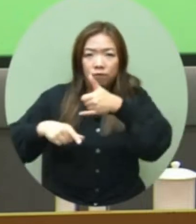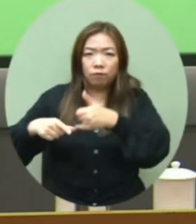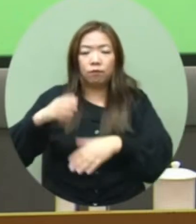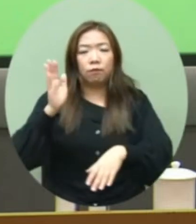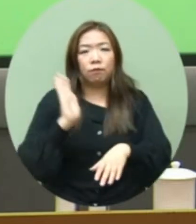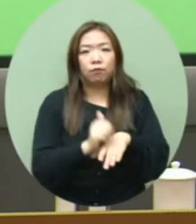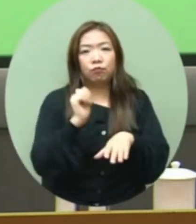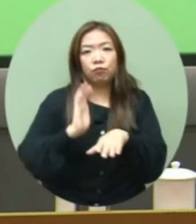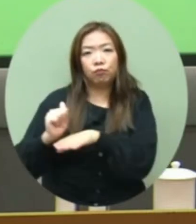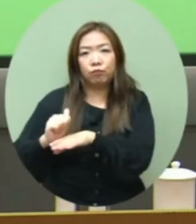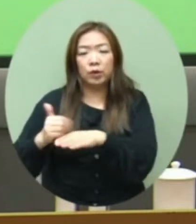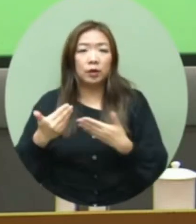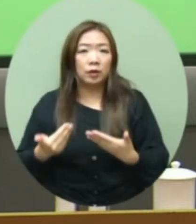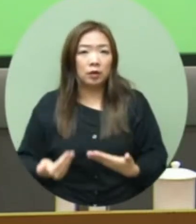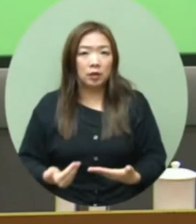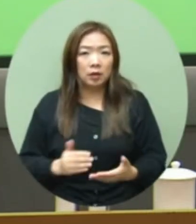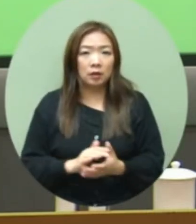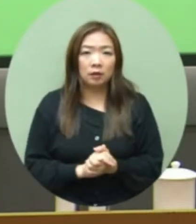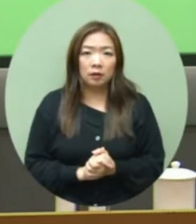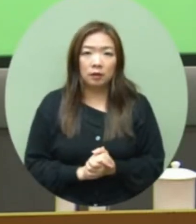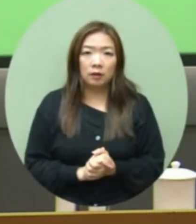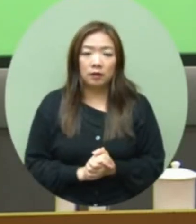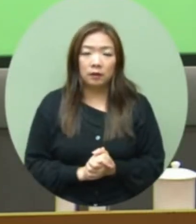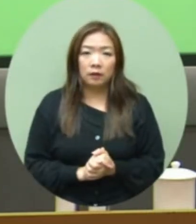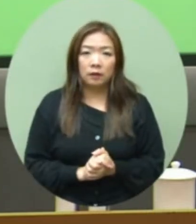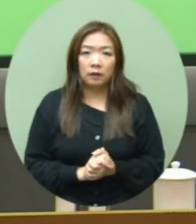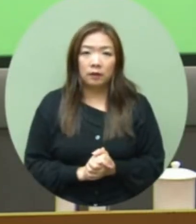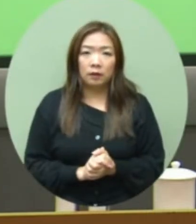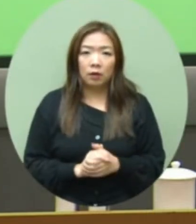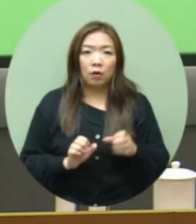By competitive edge, we focus on talent.